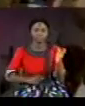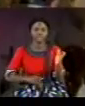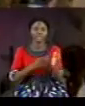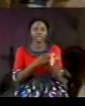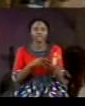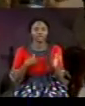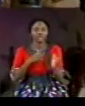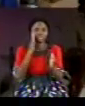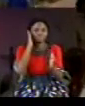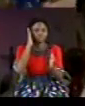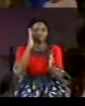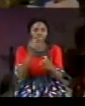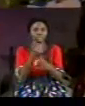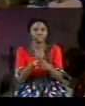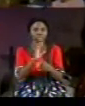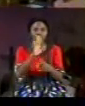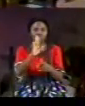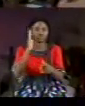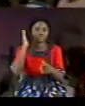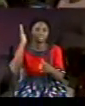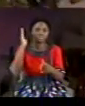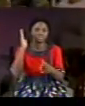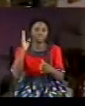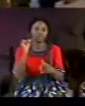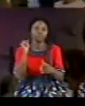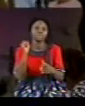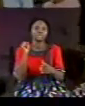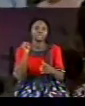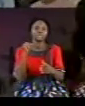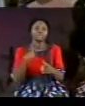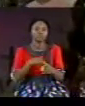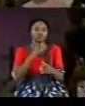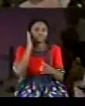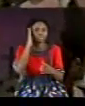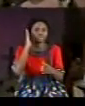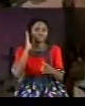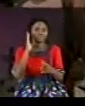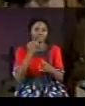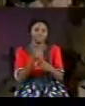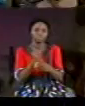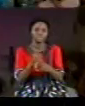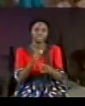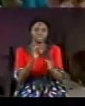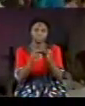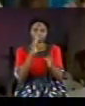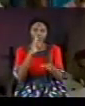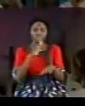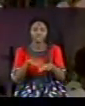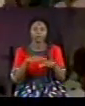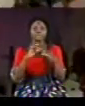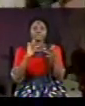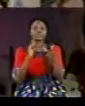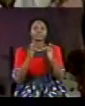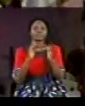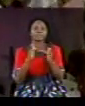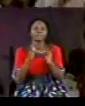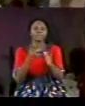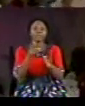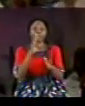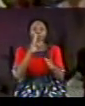share your testimony. We shall share. If you are online, you are going to send a chat to